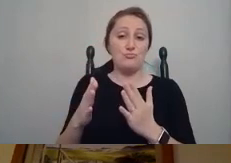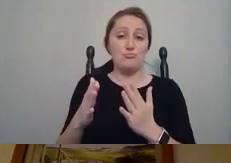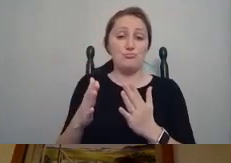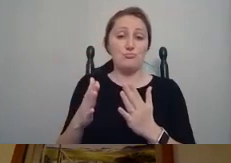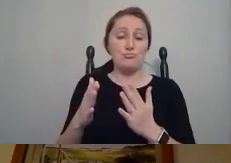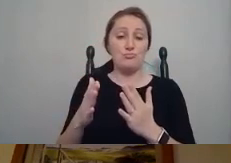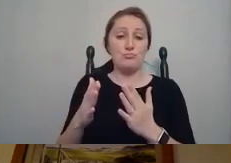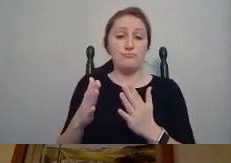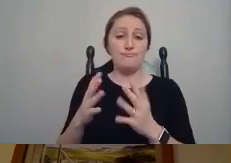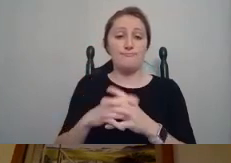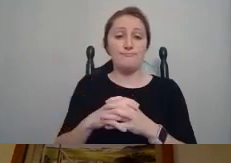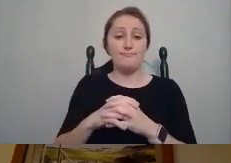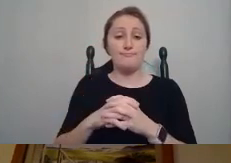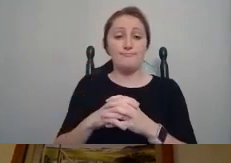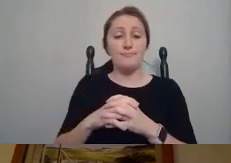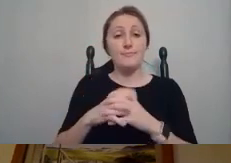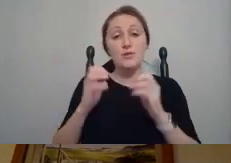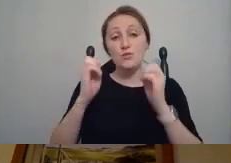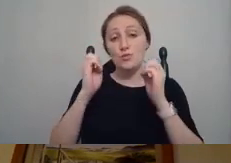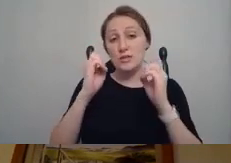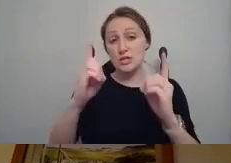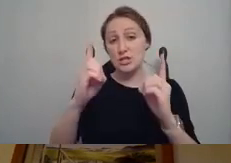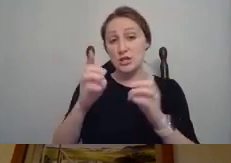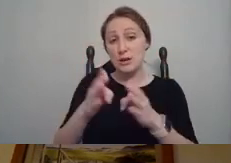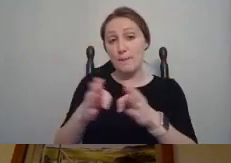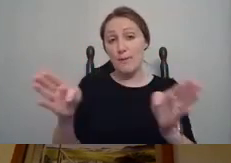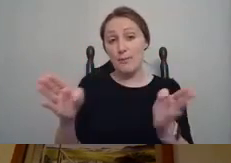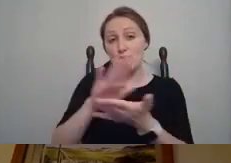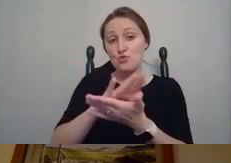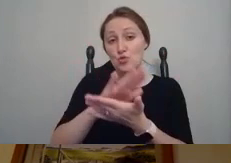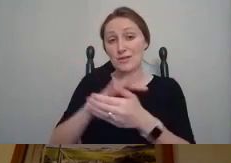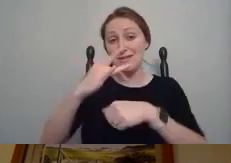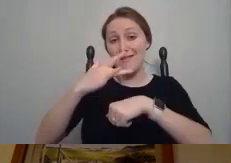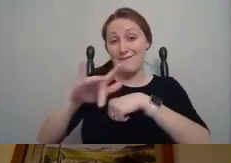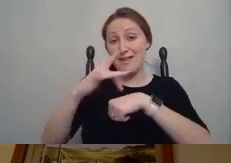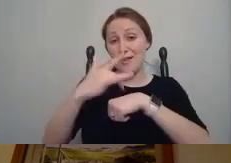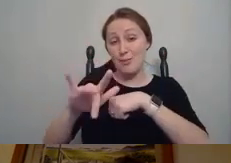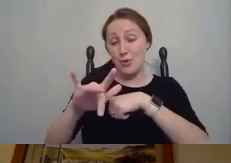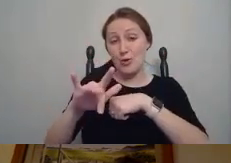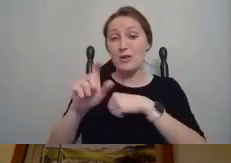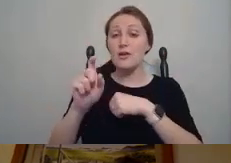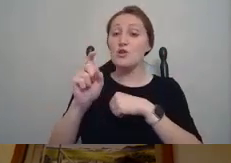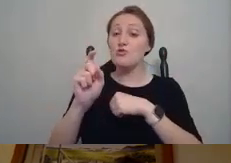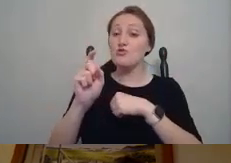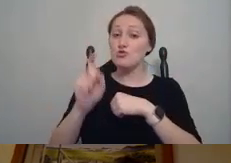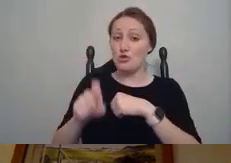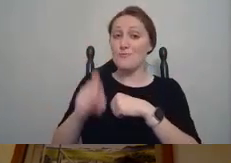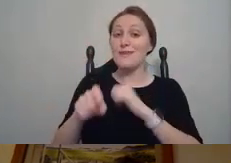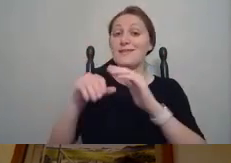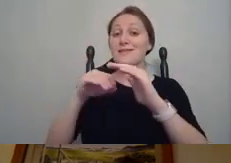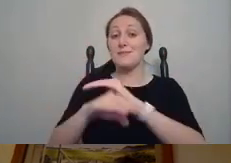The fact that education in public school is available and should be by law accessible to